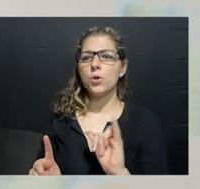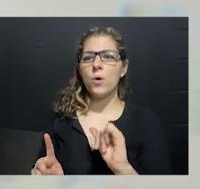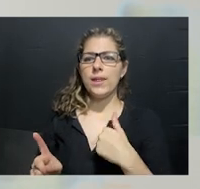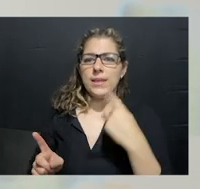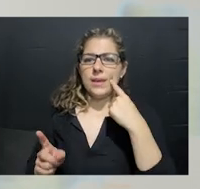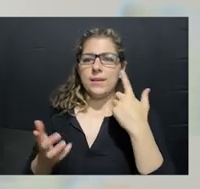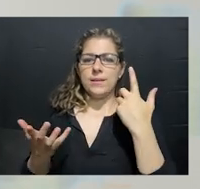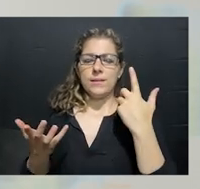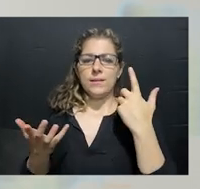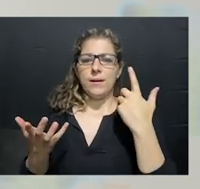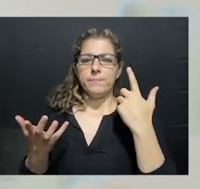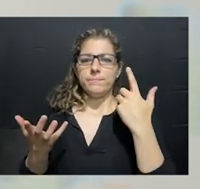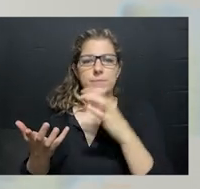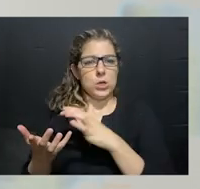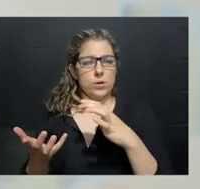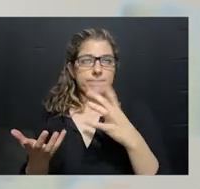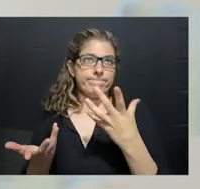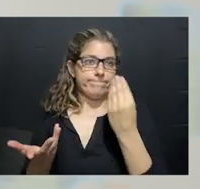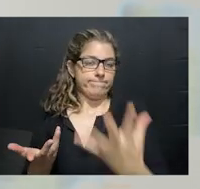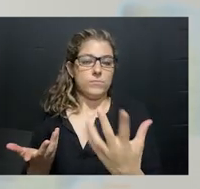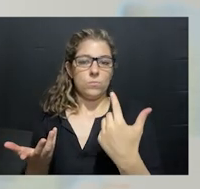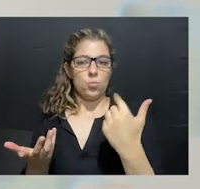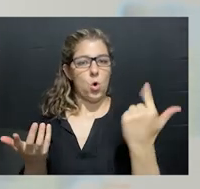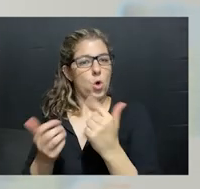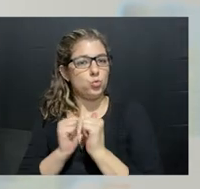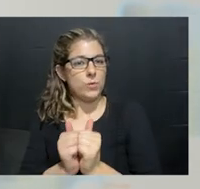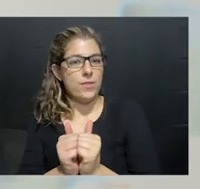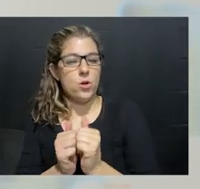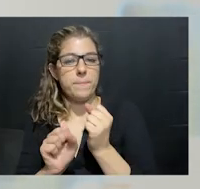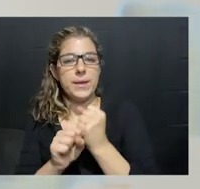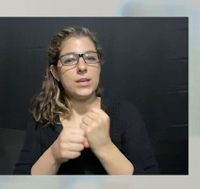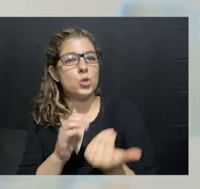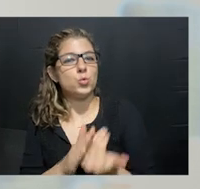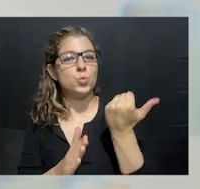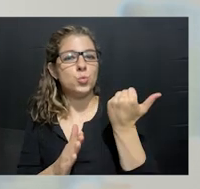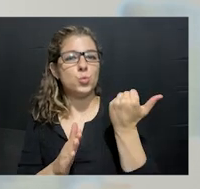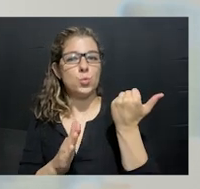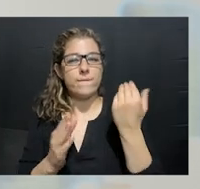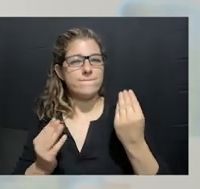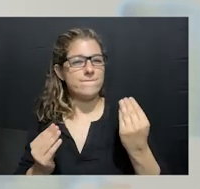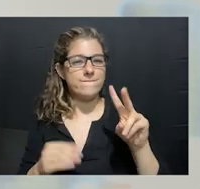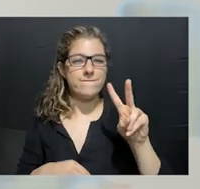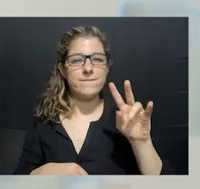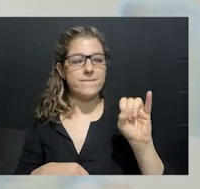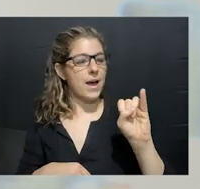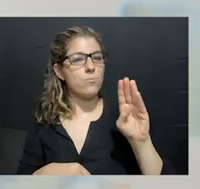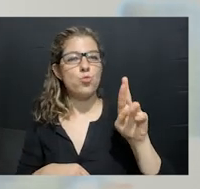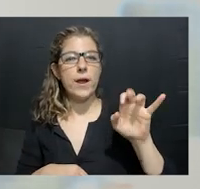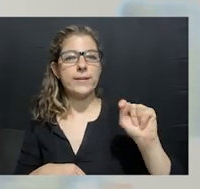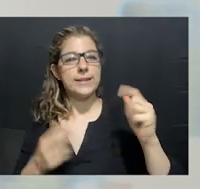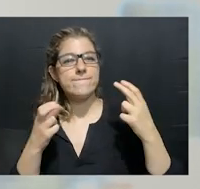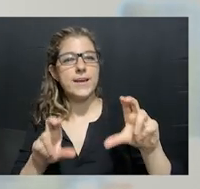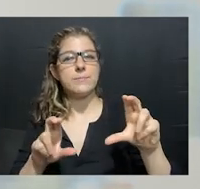think, Congressman, all of us together are making a new and vibrant investment in